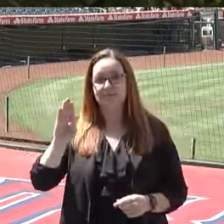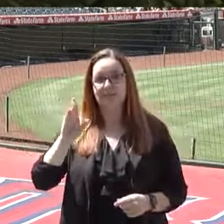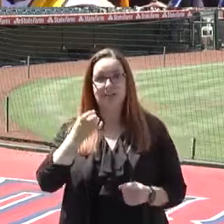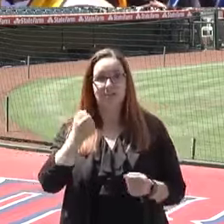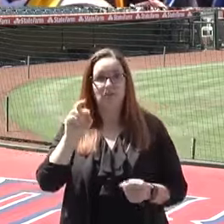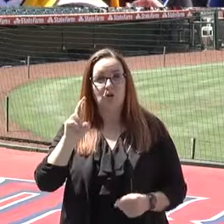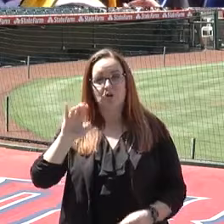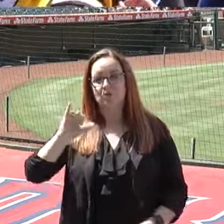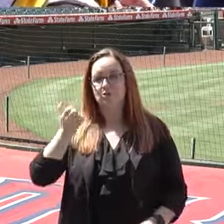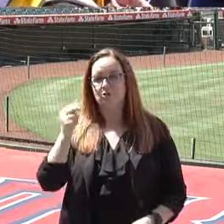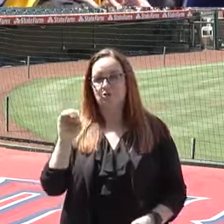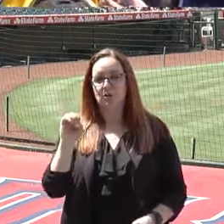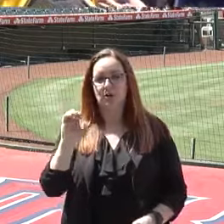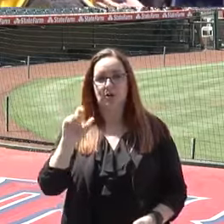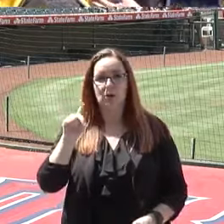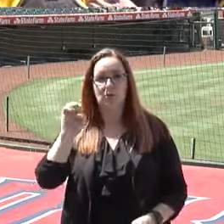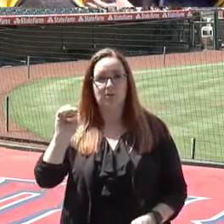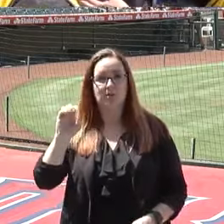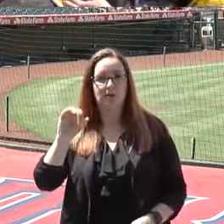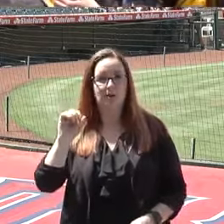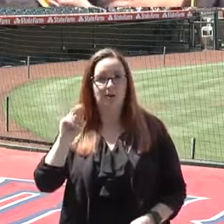Dr. Jane Close Connolly.